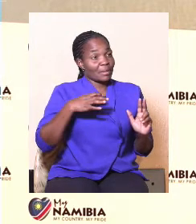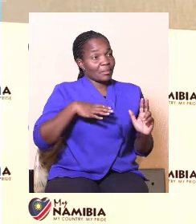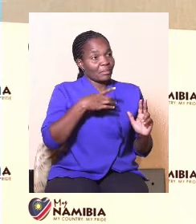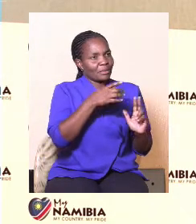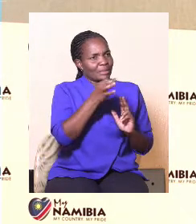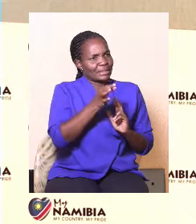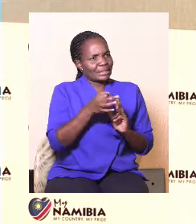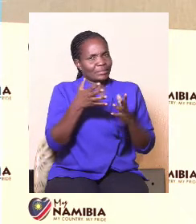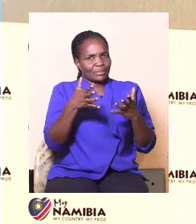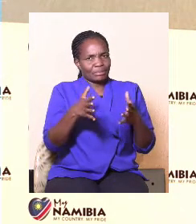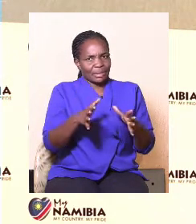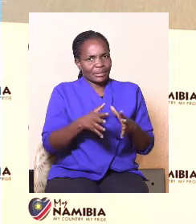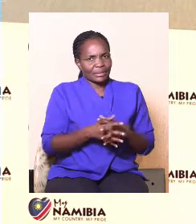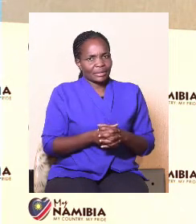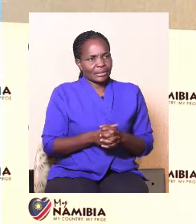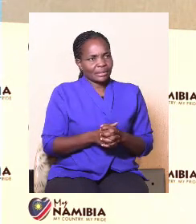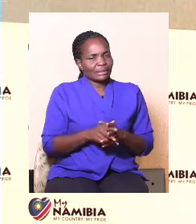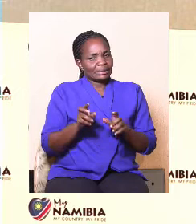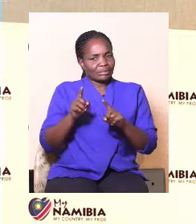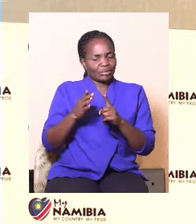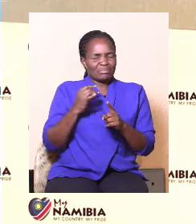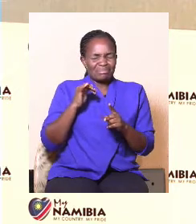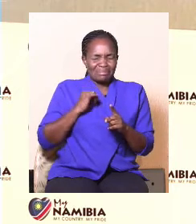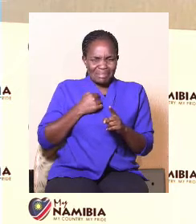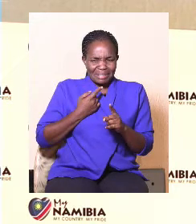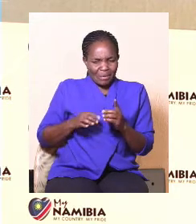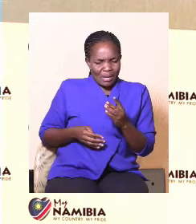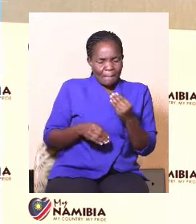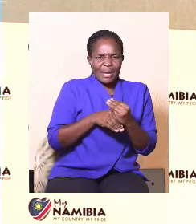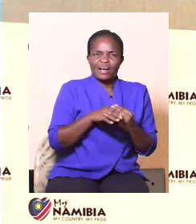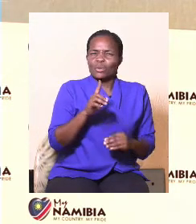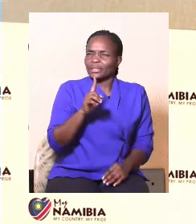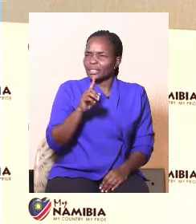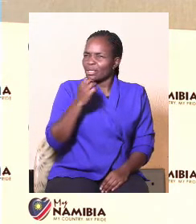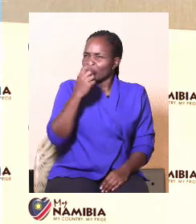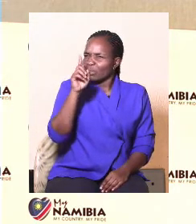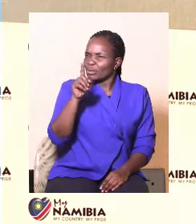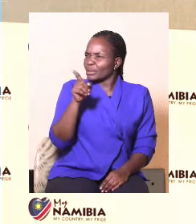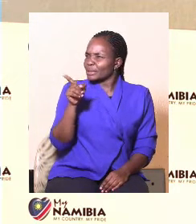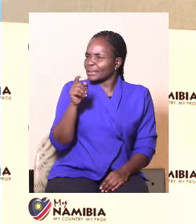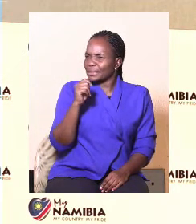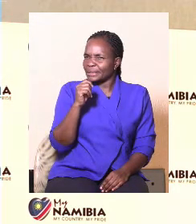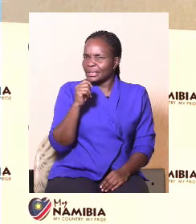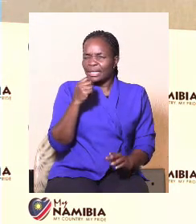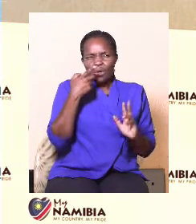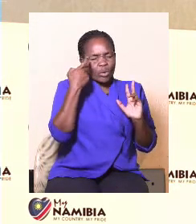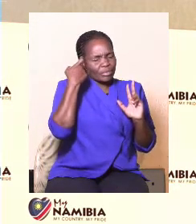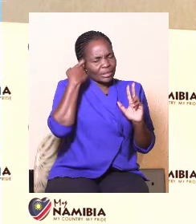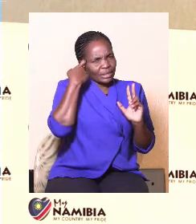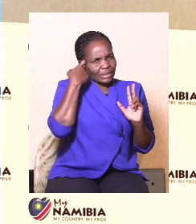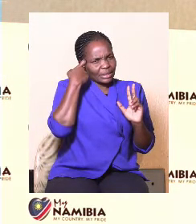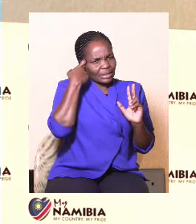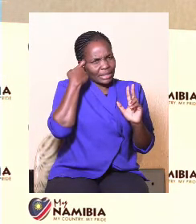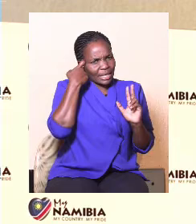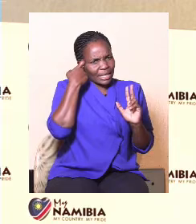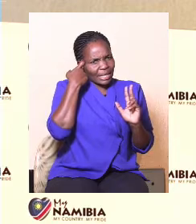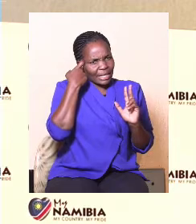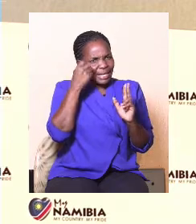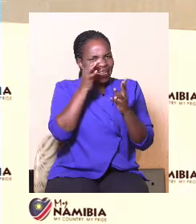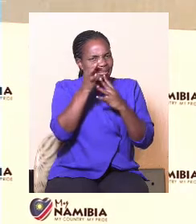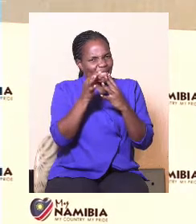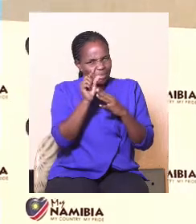said everything to what has been asked, but I wanted to attempt to one question that my minister maybe did not catch it very